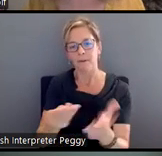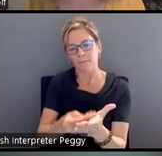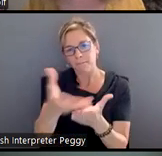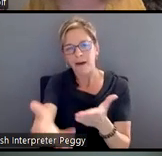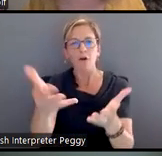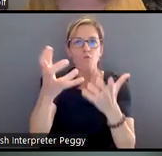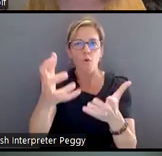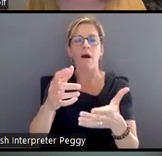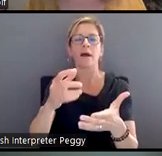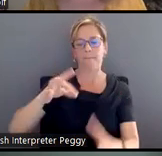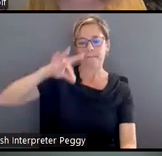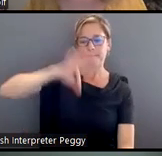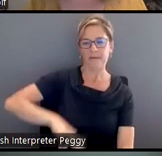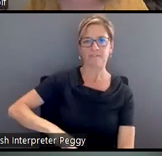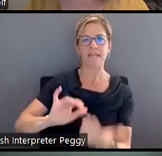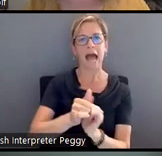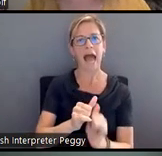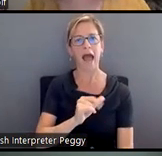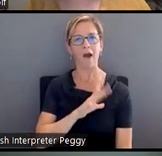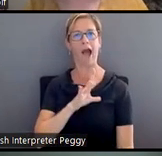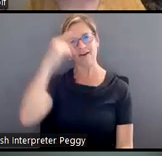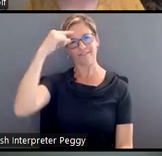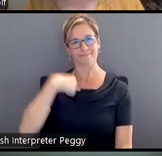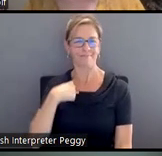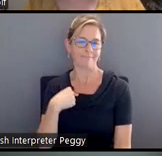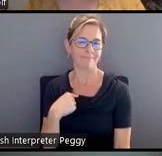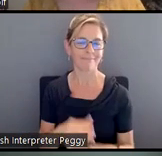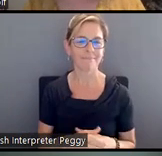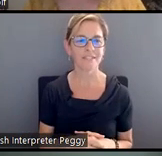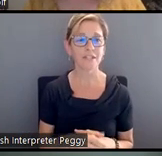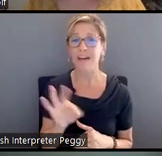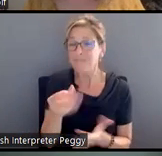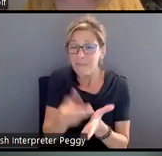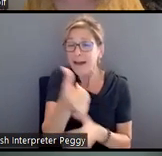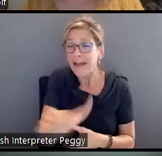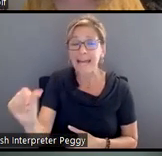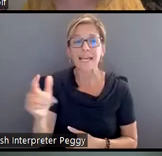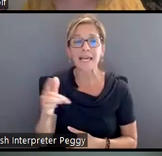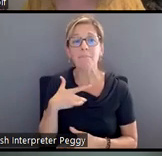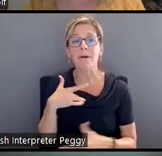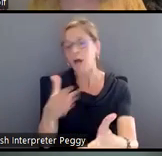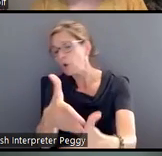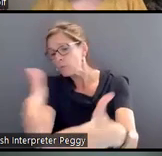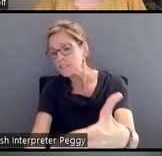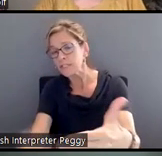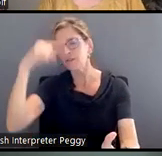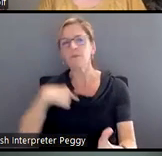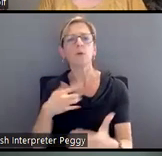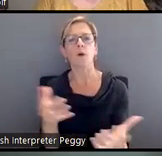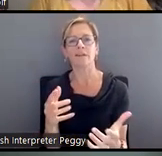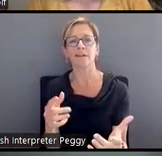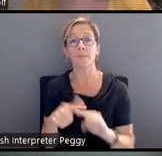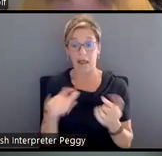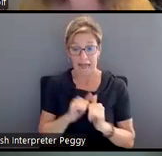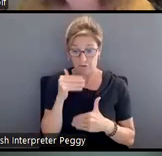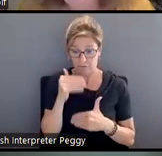it will do for us. And that's what we're always doing when we purchase something or when we sell something. So it is important to realize